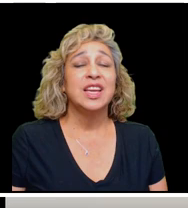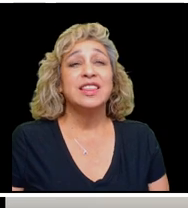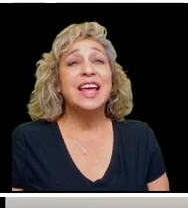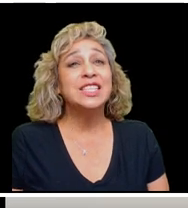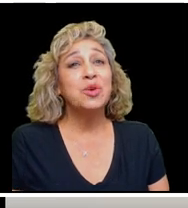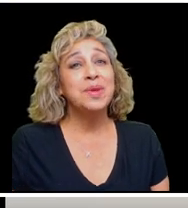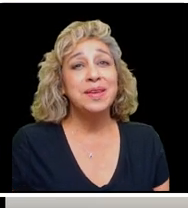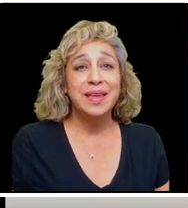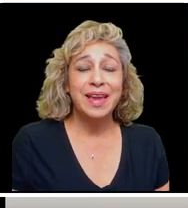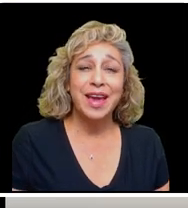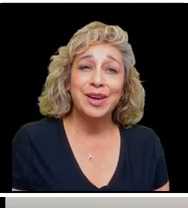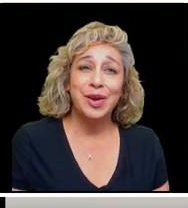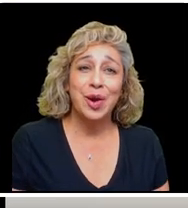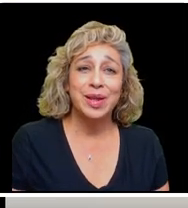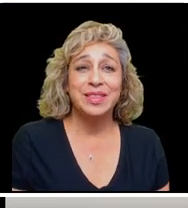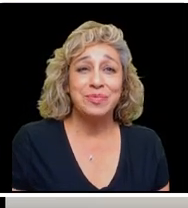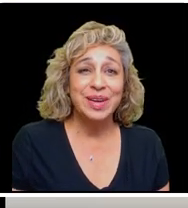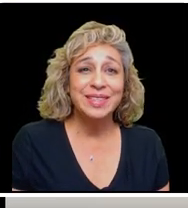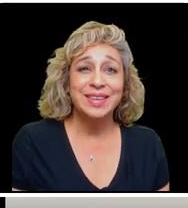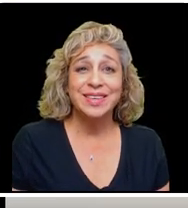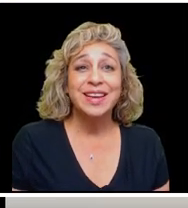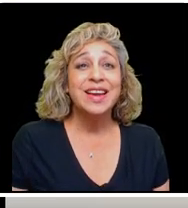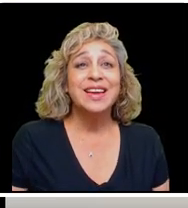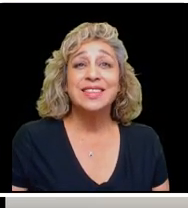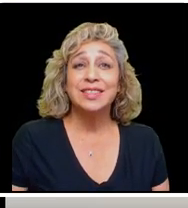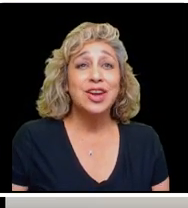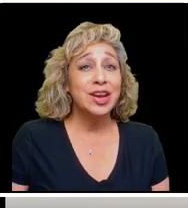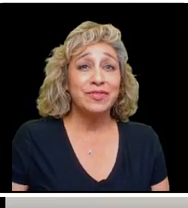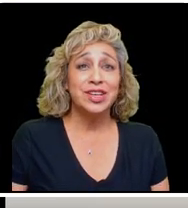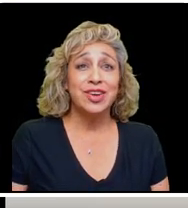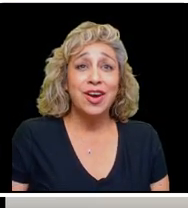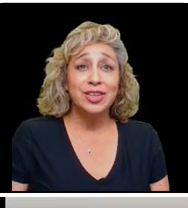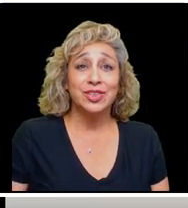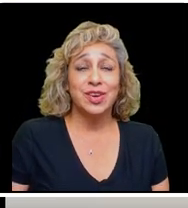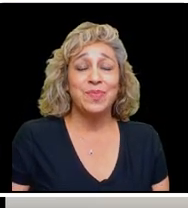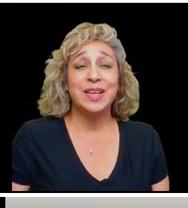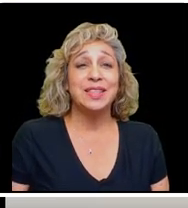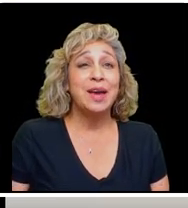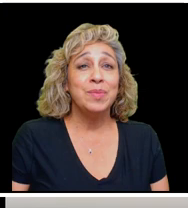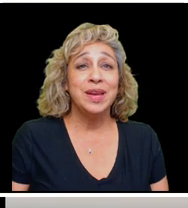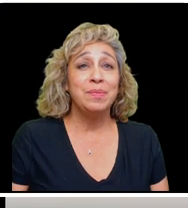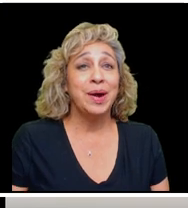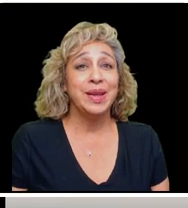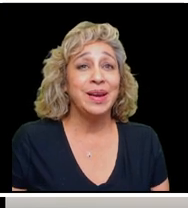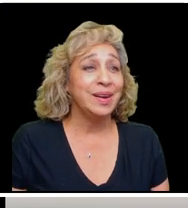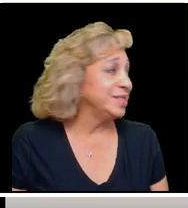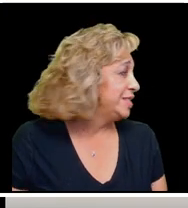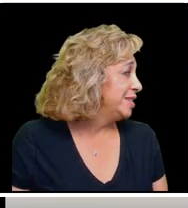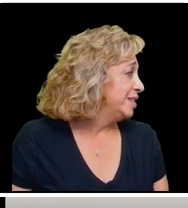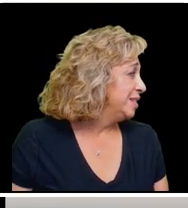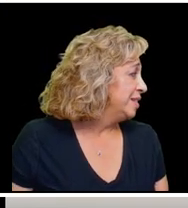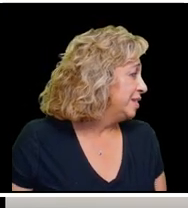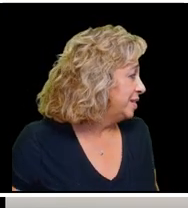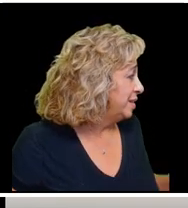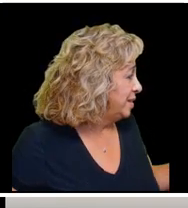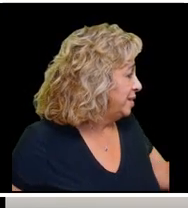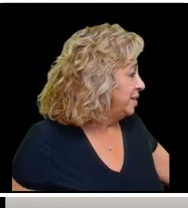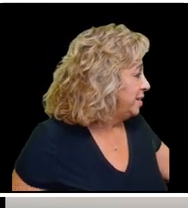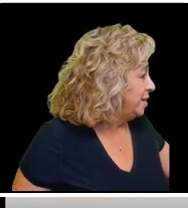that's how many they had guarding the president he says not even Donald Trump has that many bodyguards